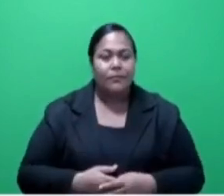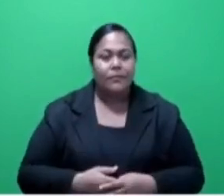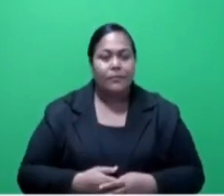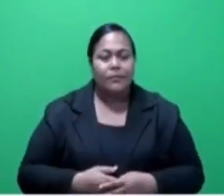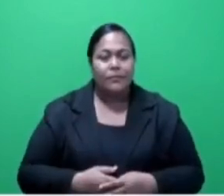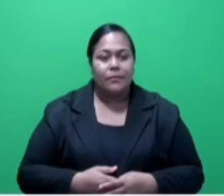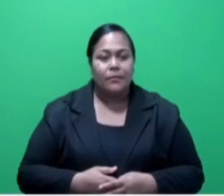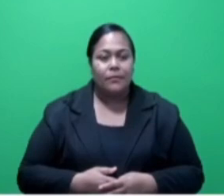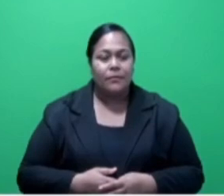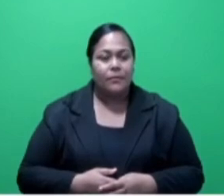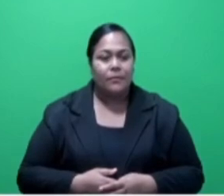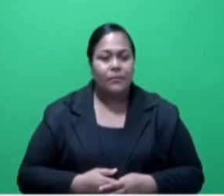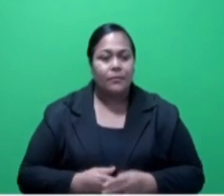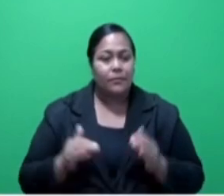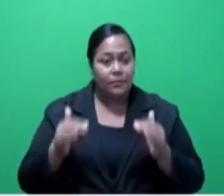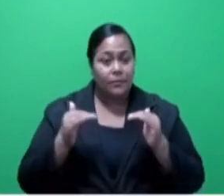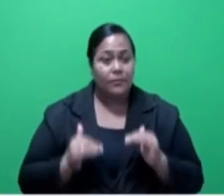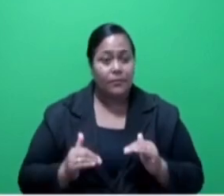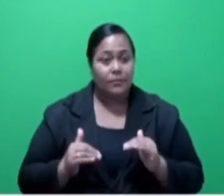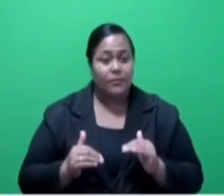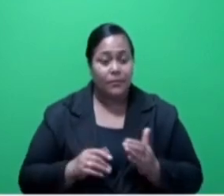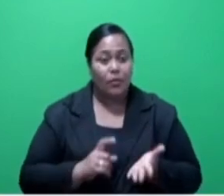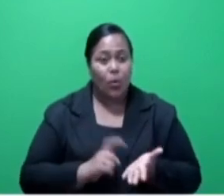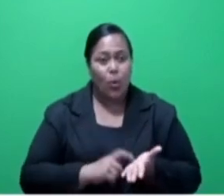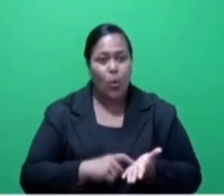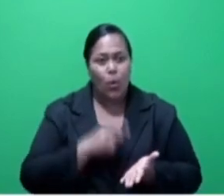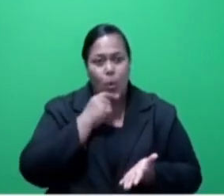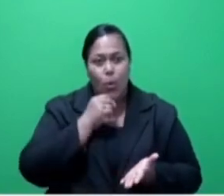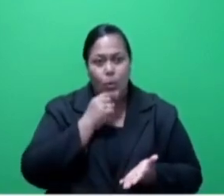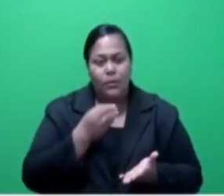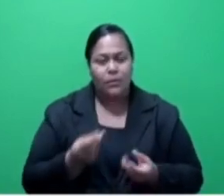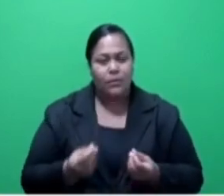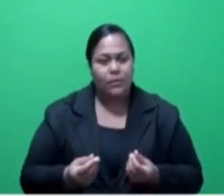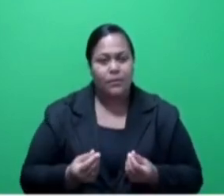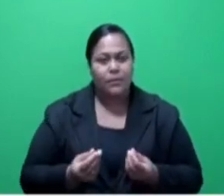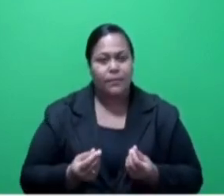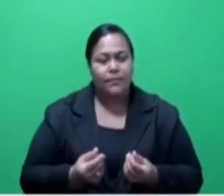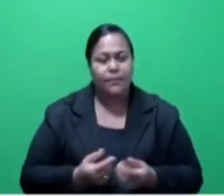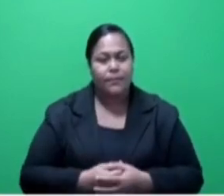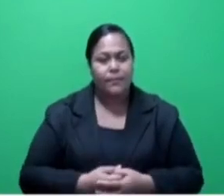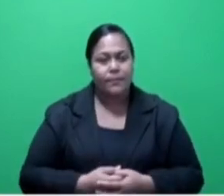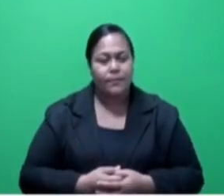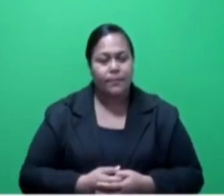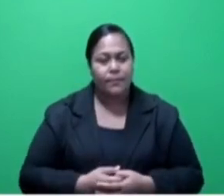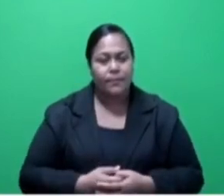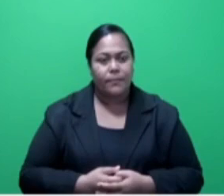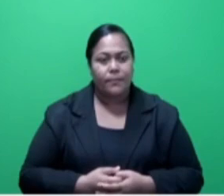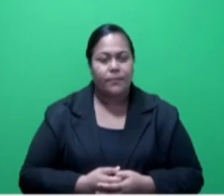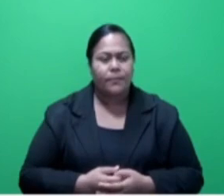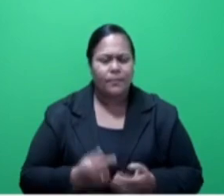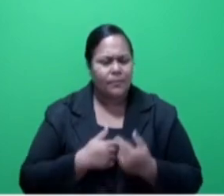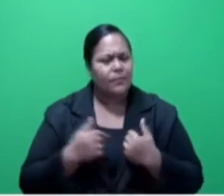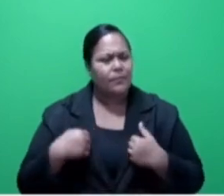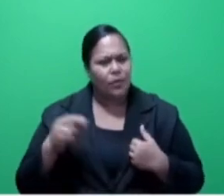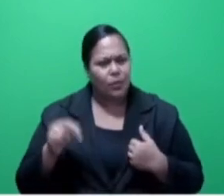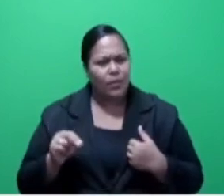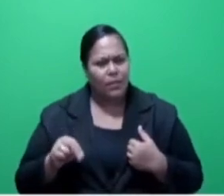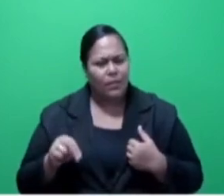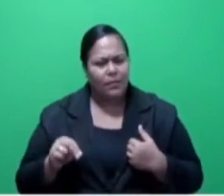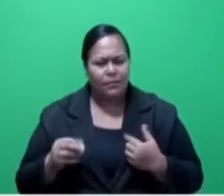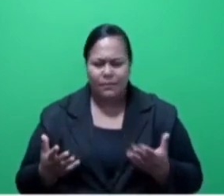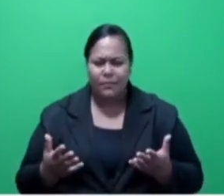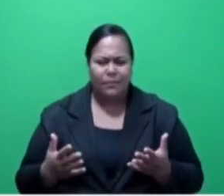in respect of the debt situation. And Mr. Speaker, sir, it's critically important because they have harped on about